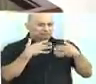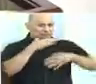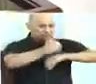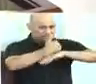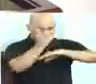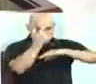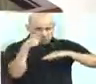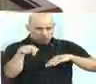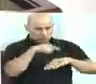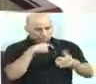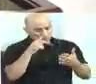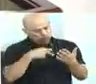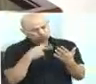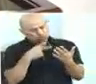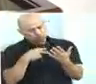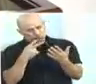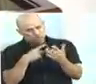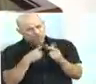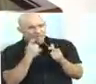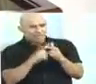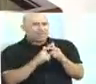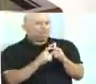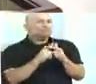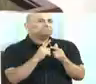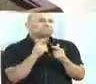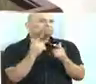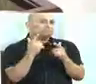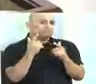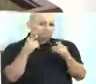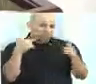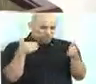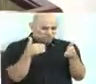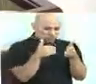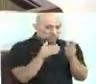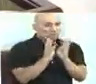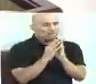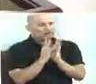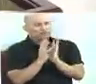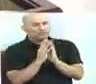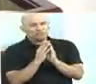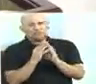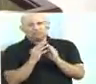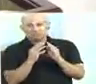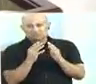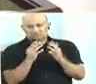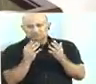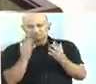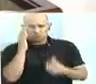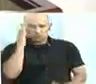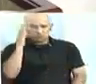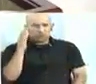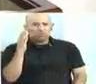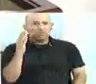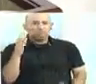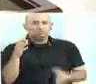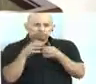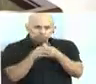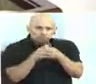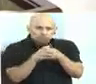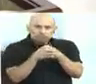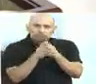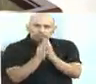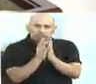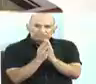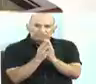for you to look through, and then at one point as we get closer to conference, they'll come together with you and decide who